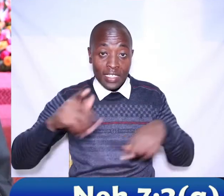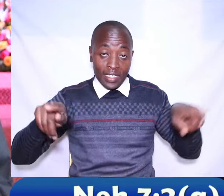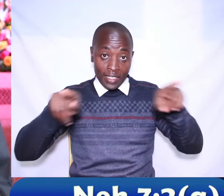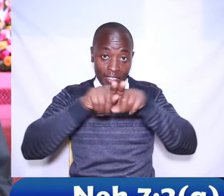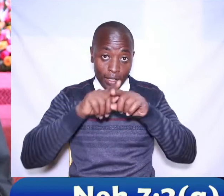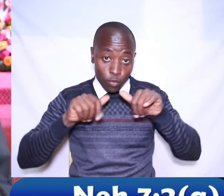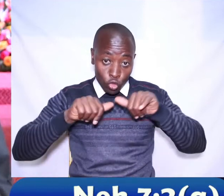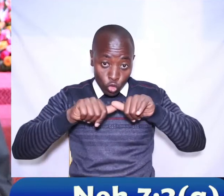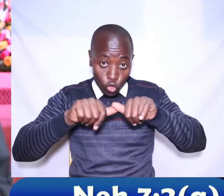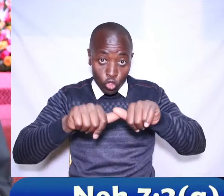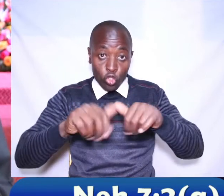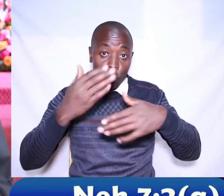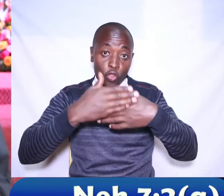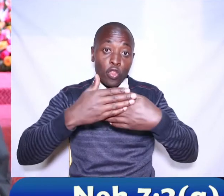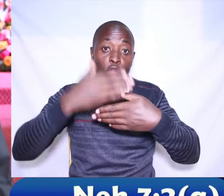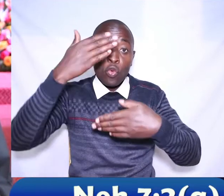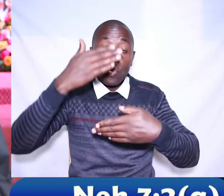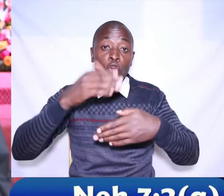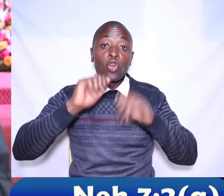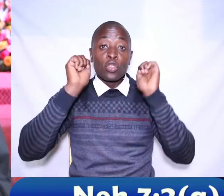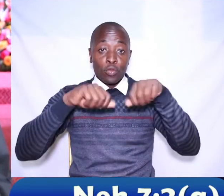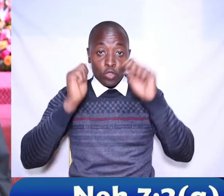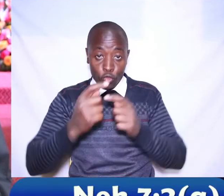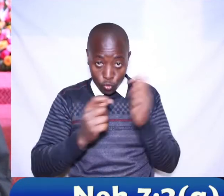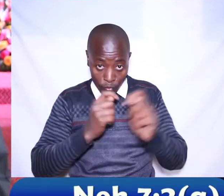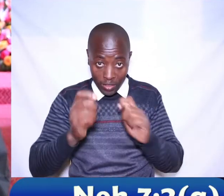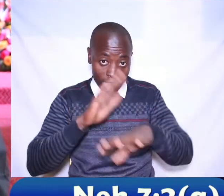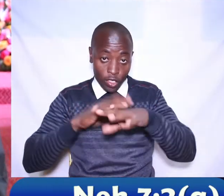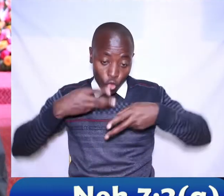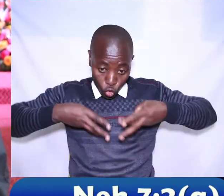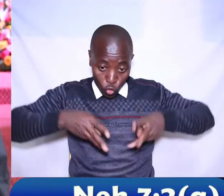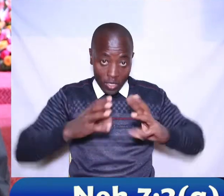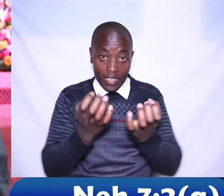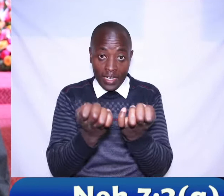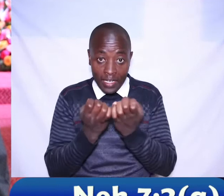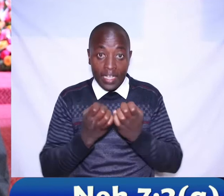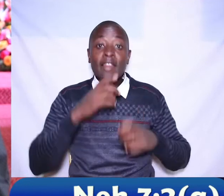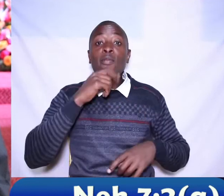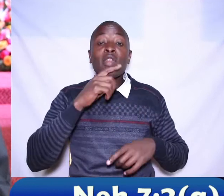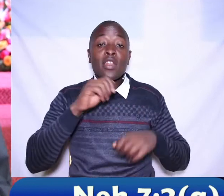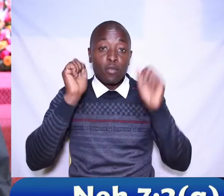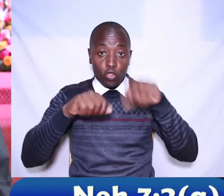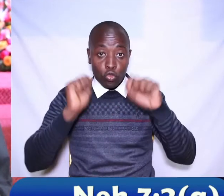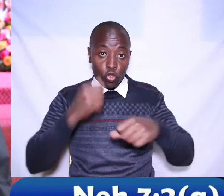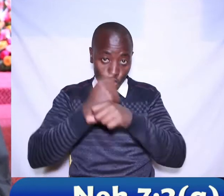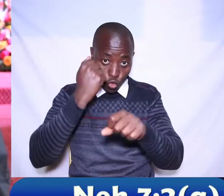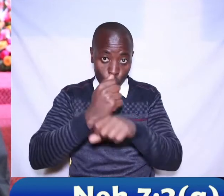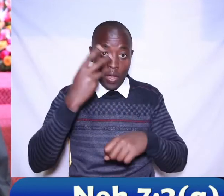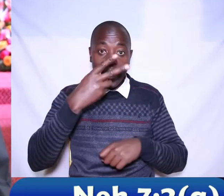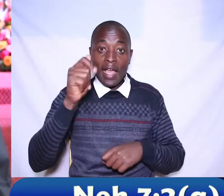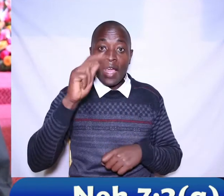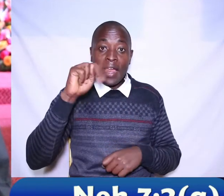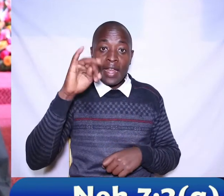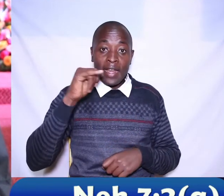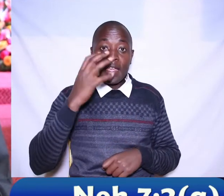would go on, and the walls would be managed in a good way. And therefore he needed men who could work, and Hanani came